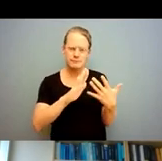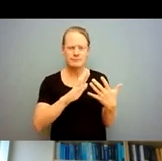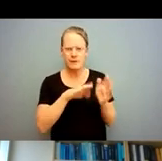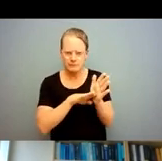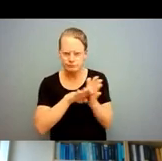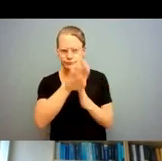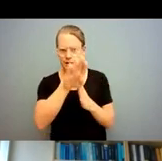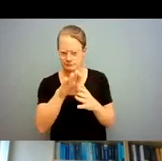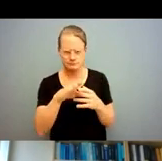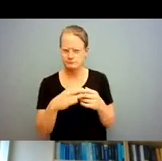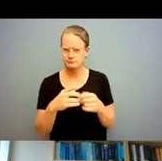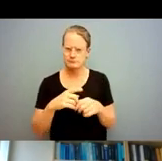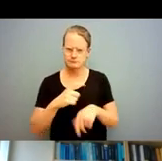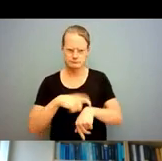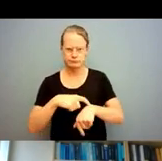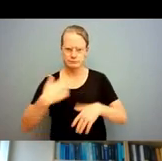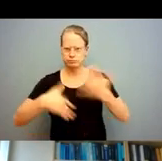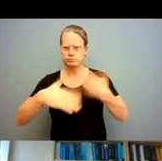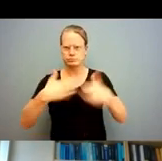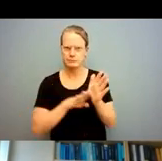private sector